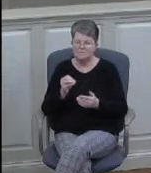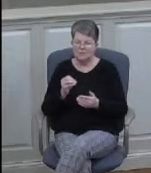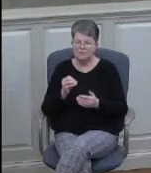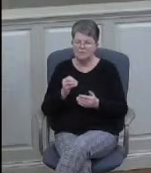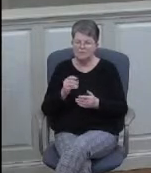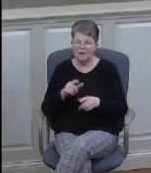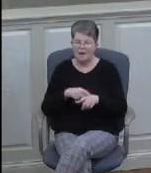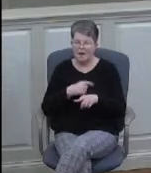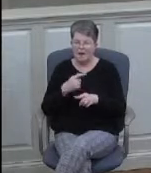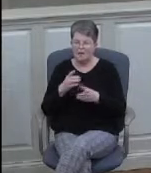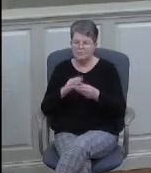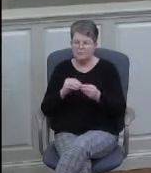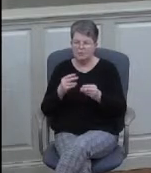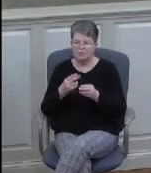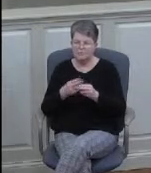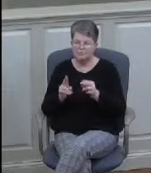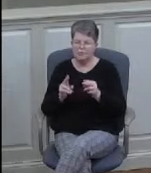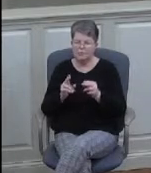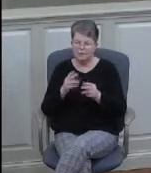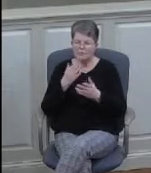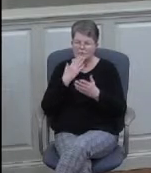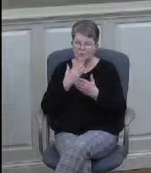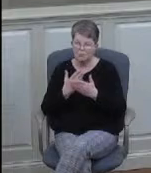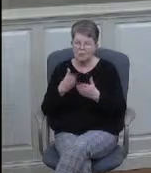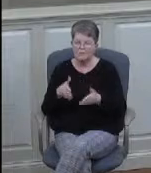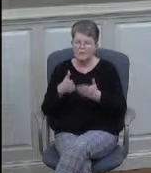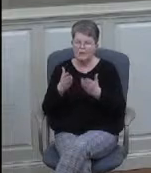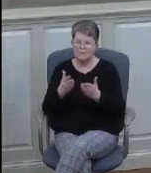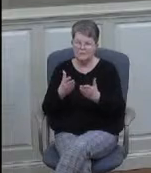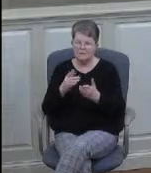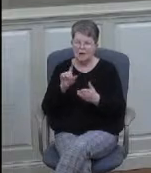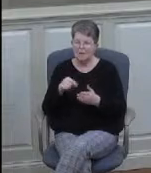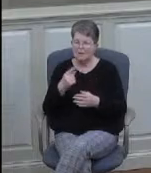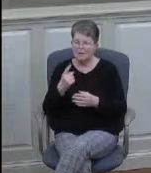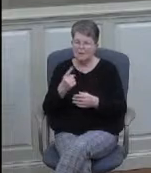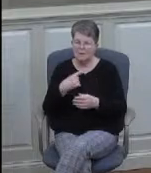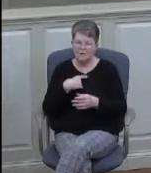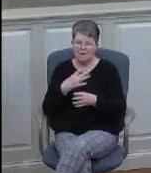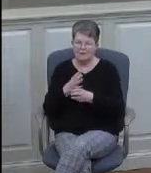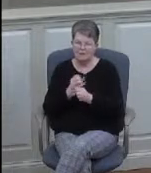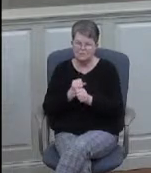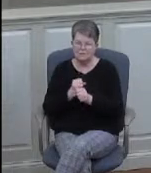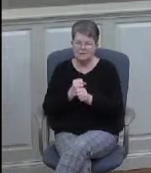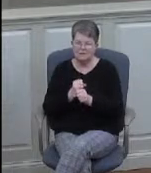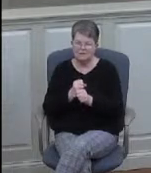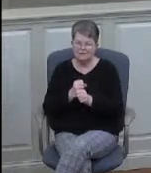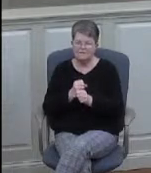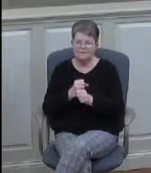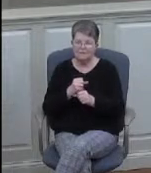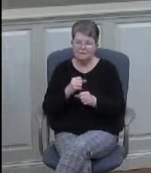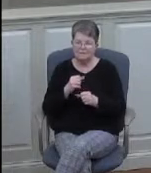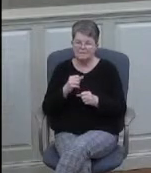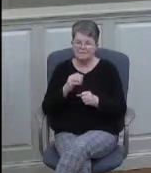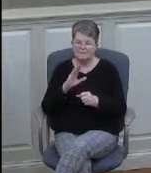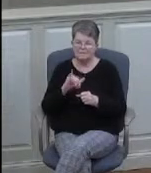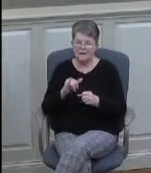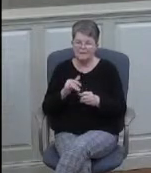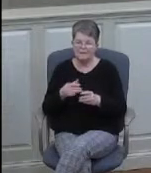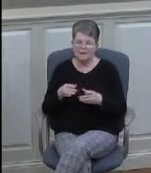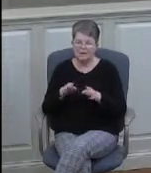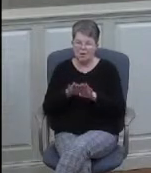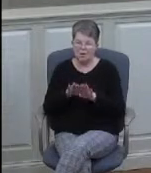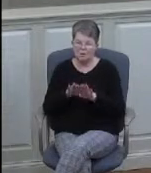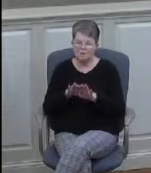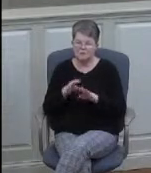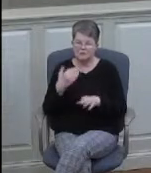long story short, it was a good proposal. It's the only one that we received. The closing of the application process closed